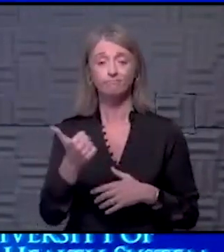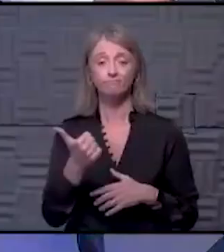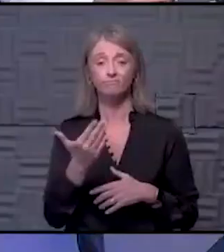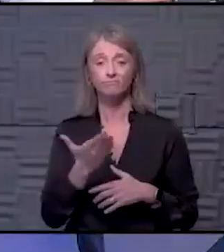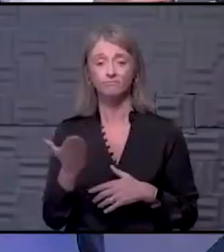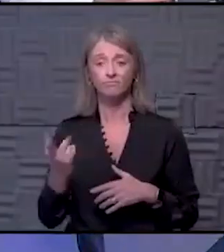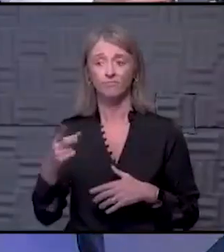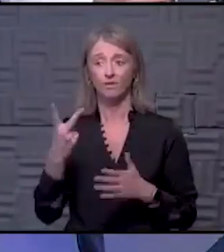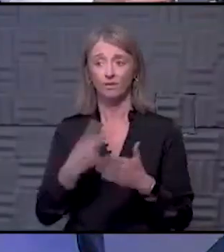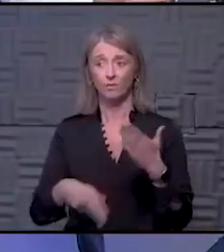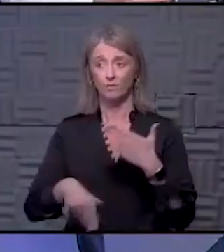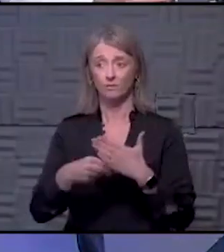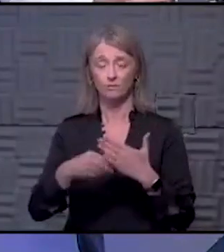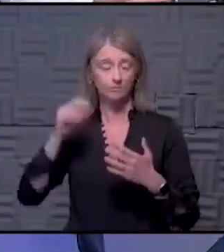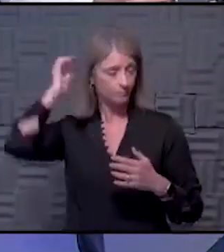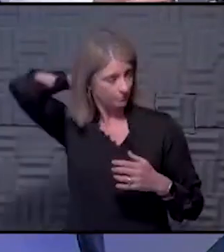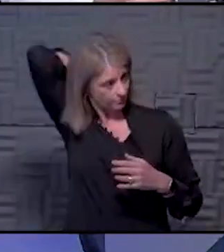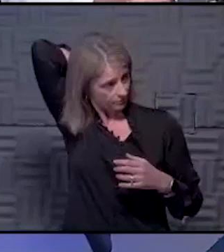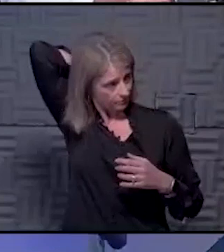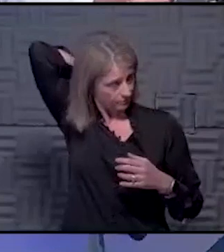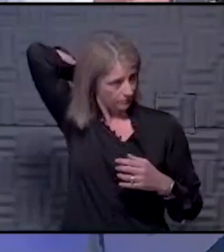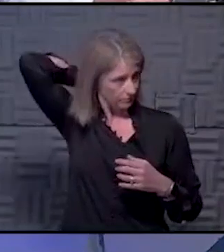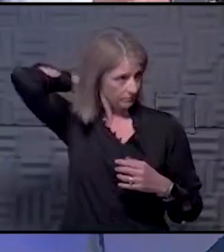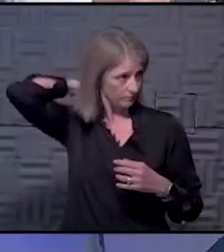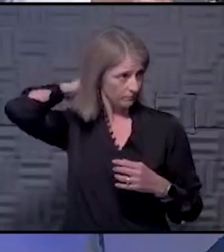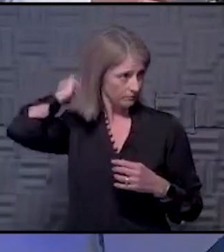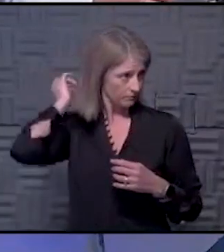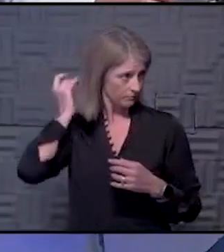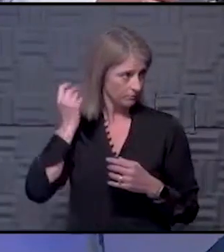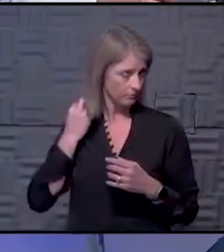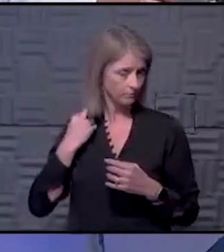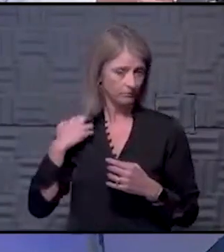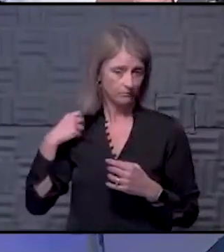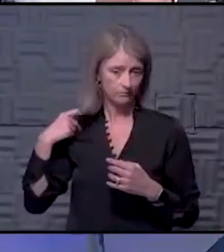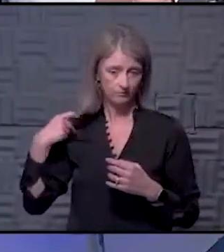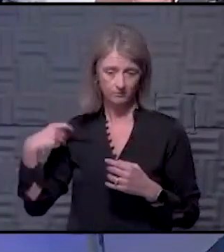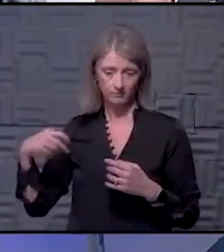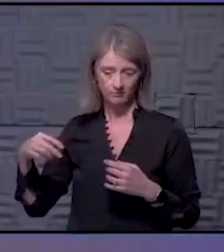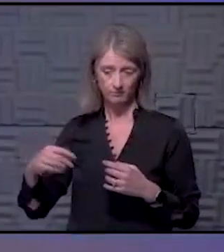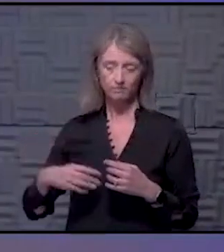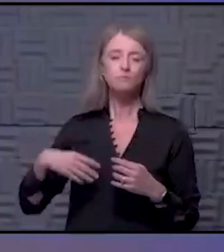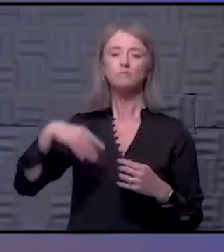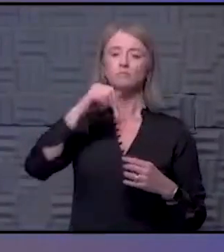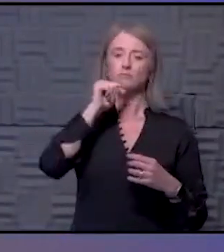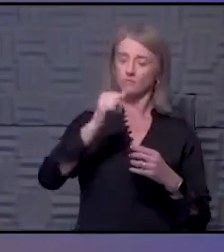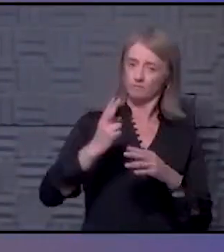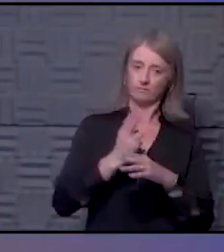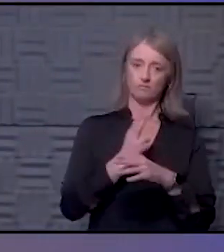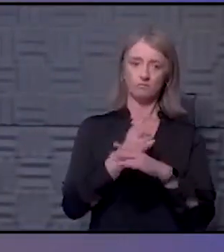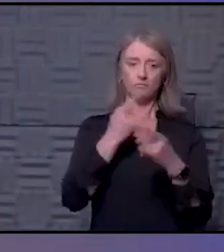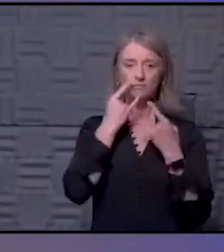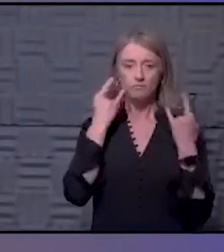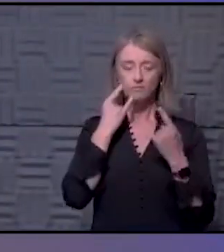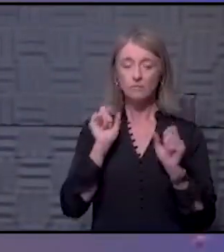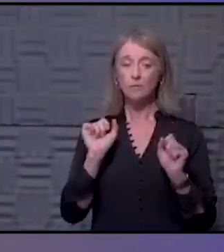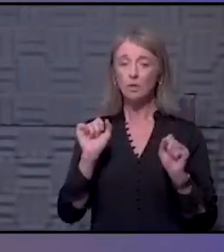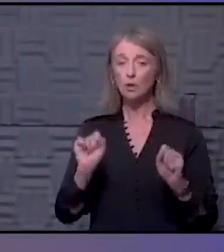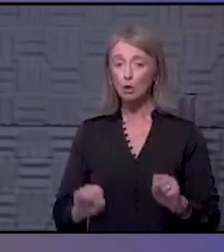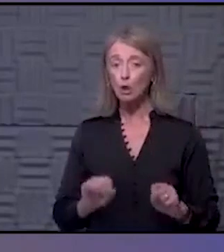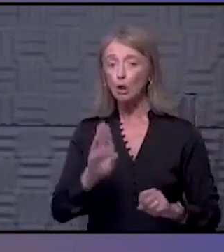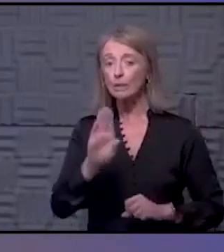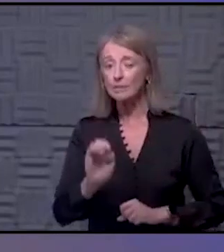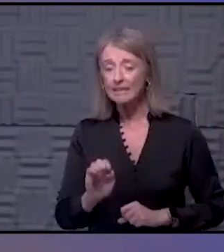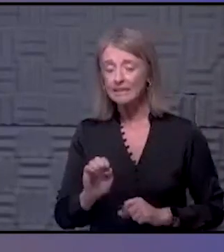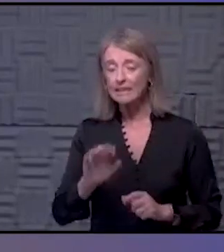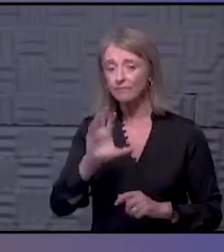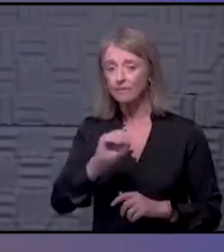sure that you both will add to that. Yeah, but I wouldn't want to respond to not wearing masks based off of we could be at